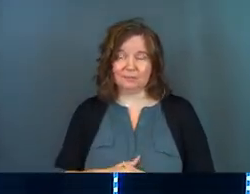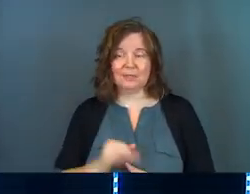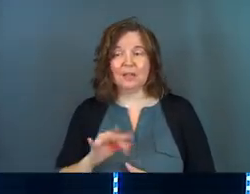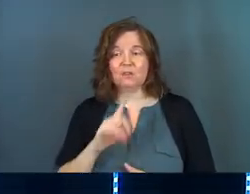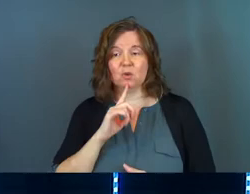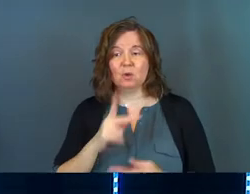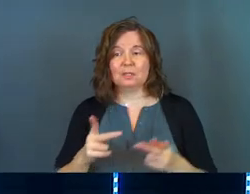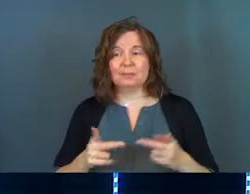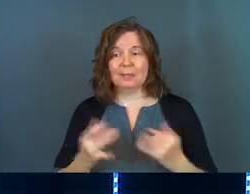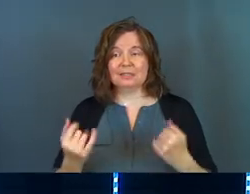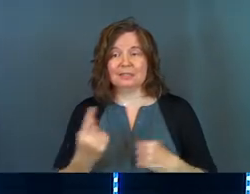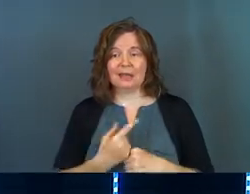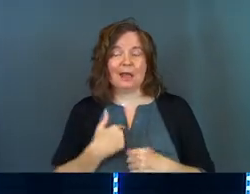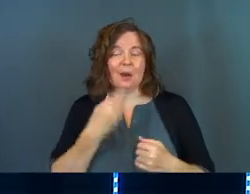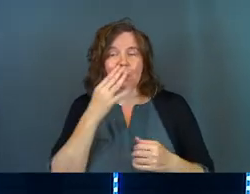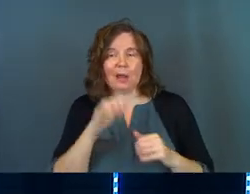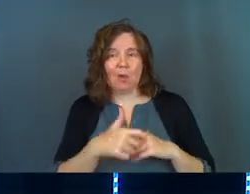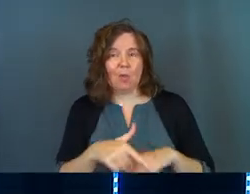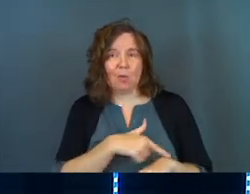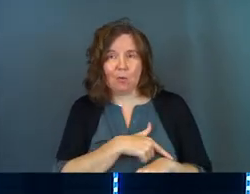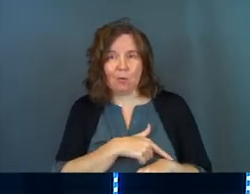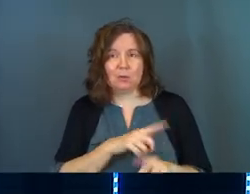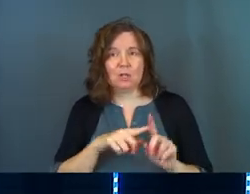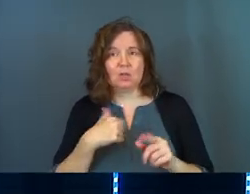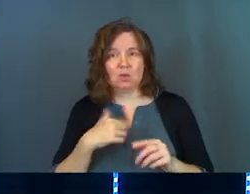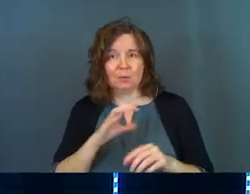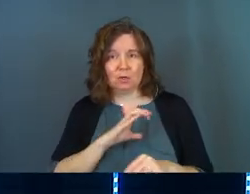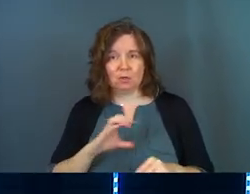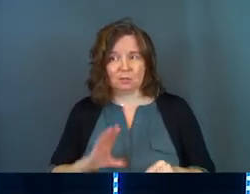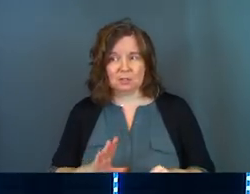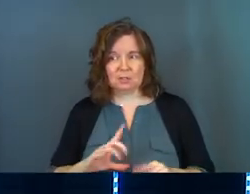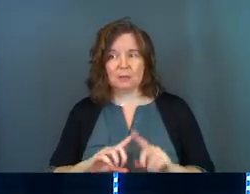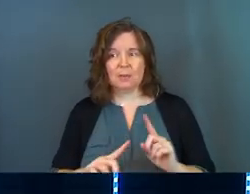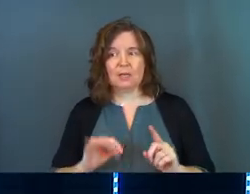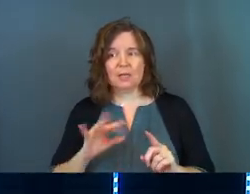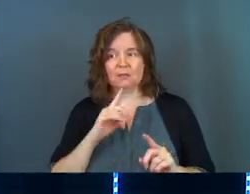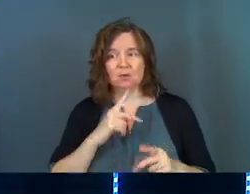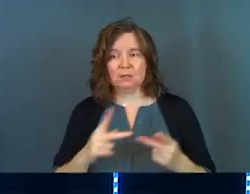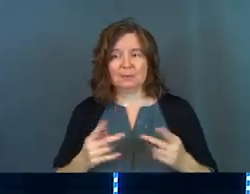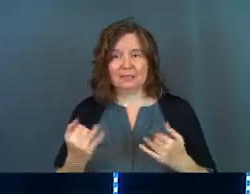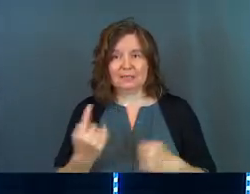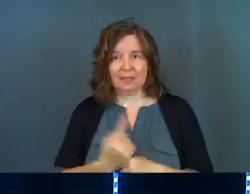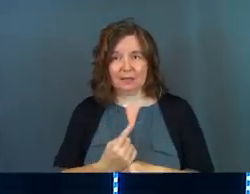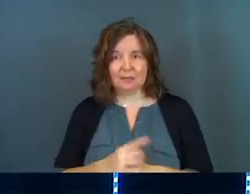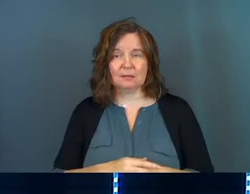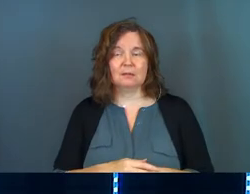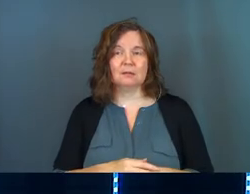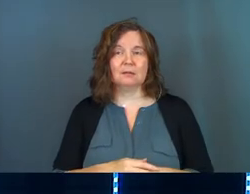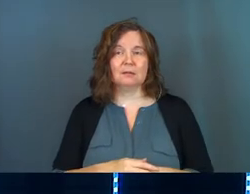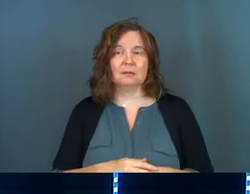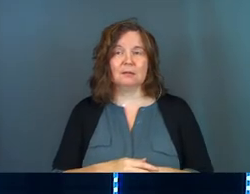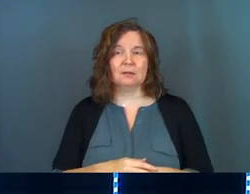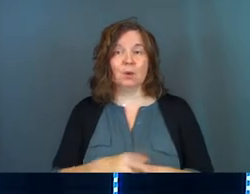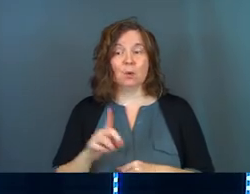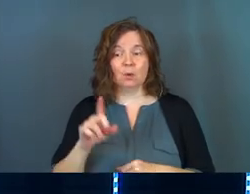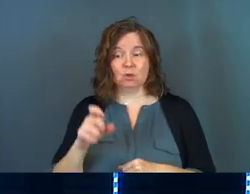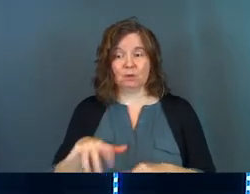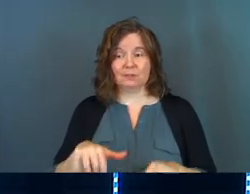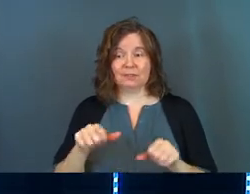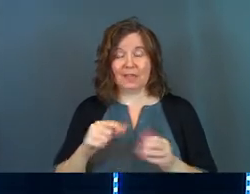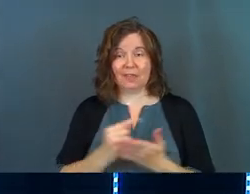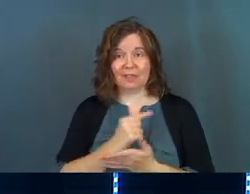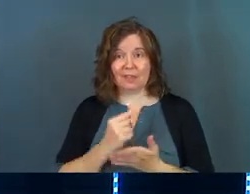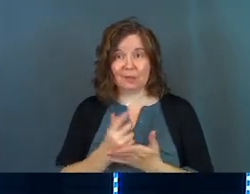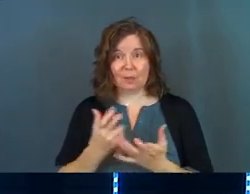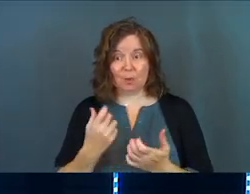Amen. And if you're in a space today, and I don't care how long you've been a Christian, but if you're in a space today where you've taken